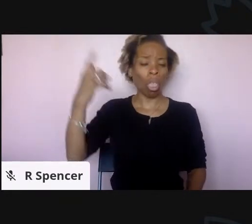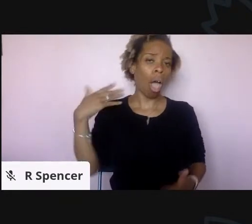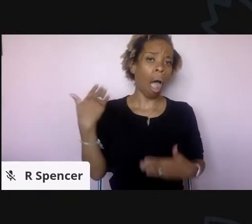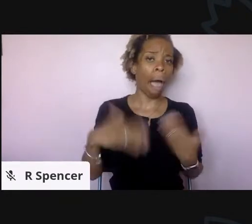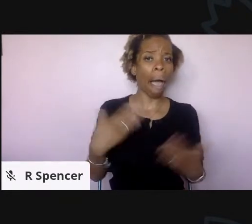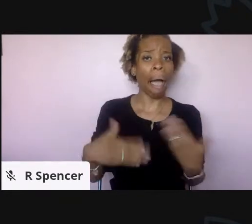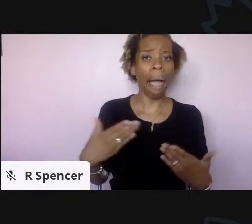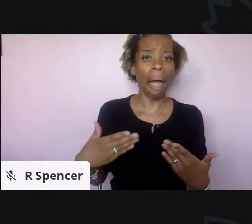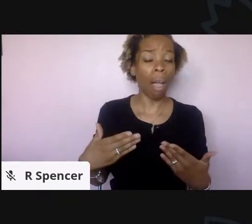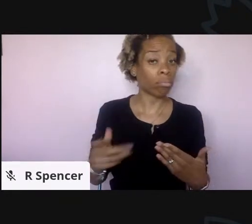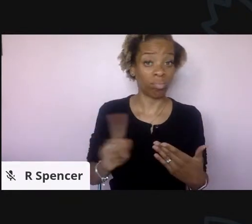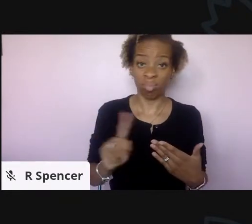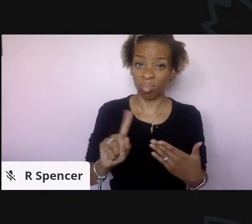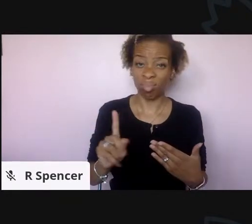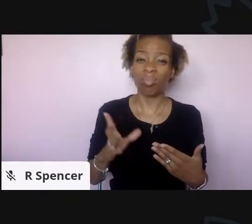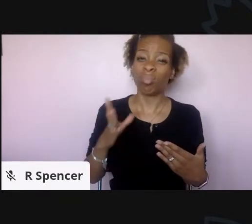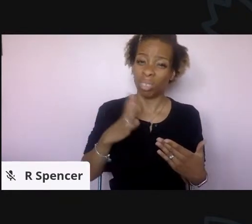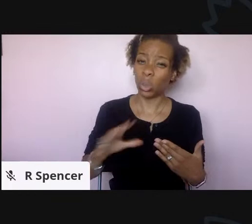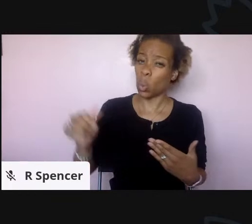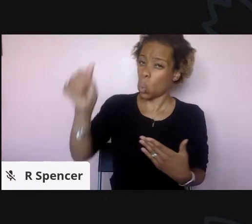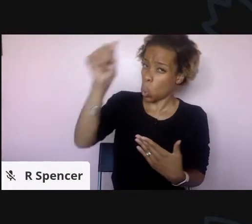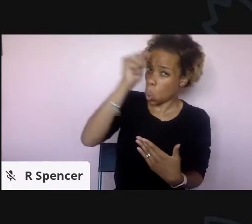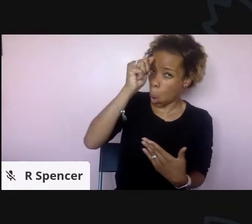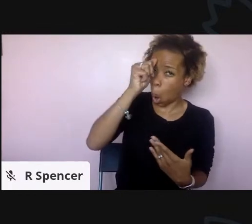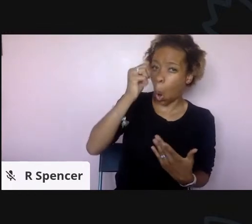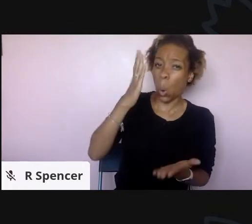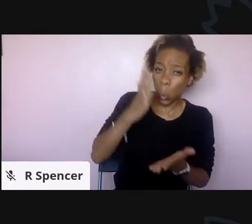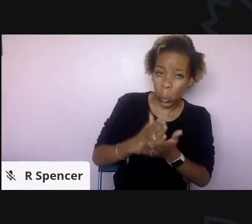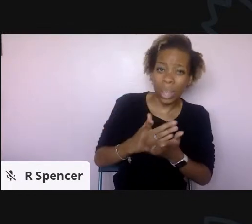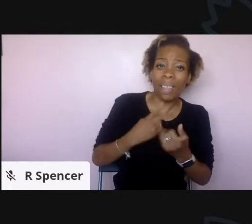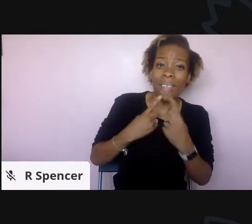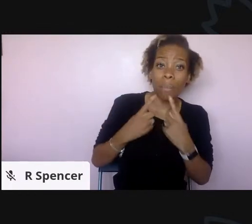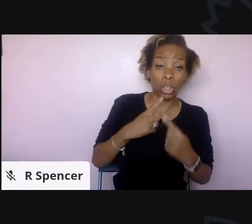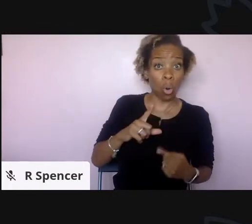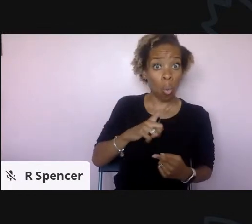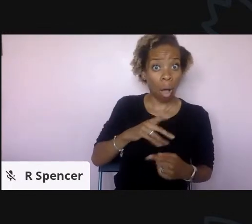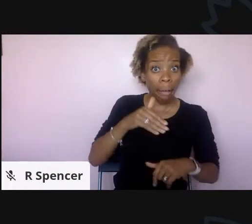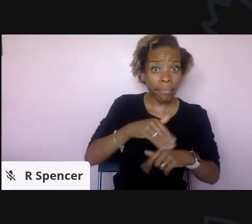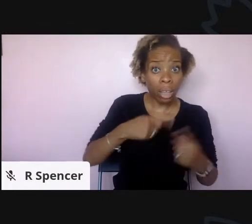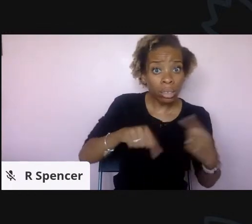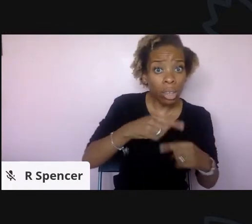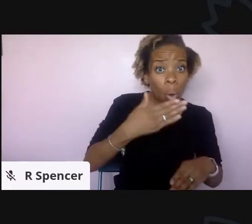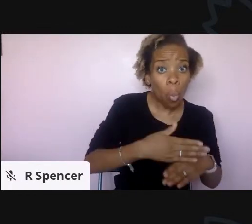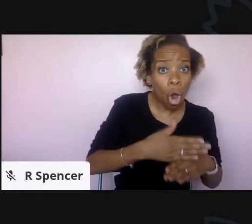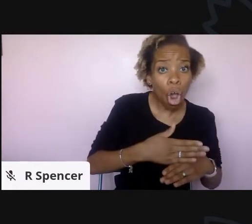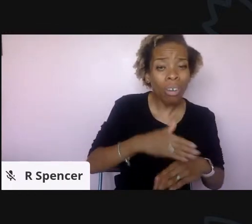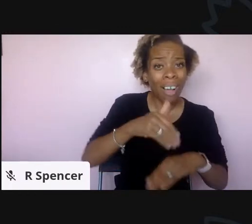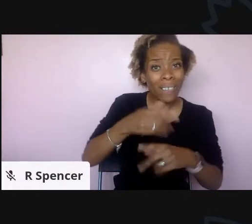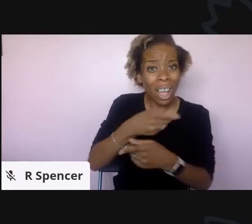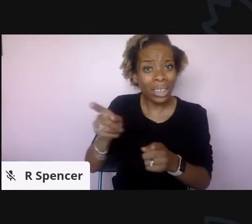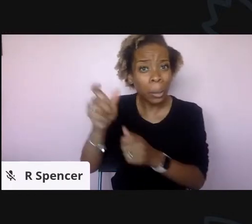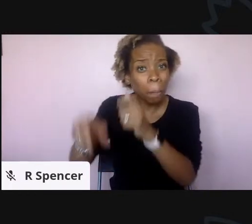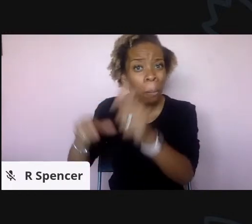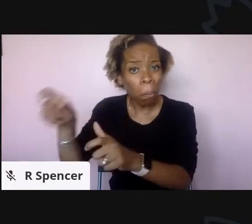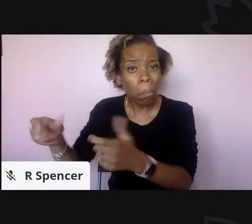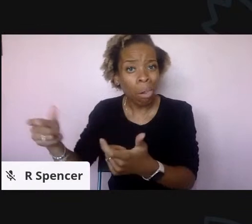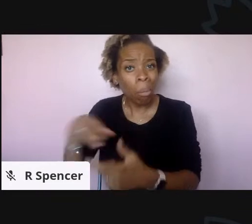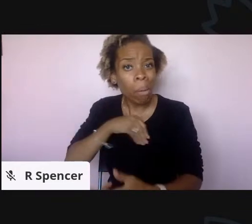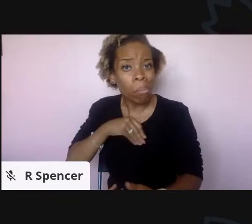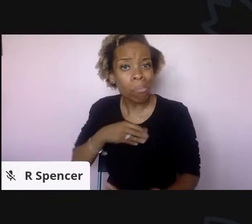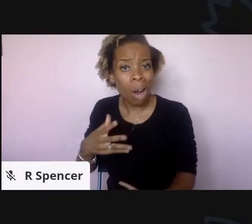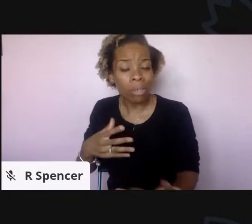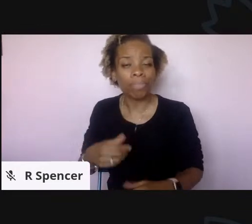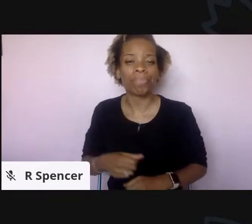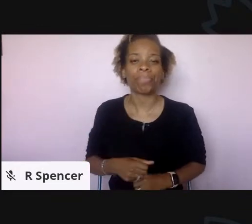because it's talking about dependency on our work and what happens to our members itself. Now, as Jenny said, I had a couple of